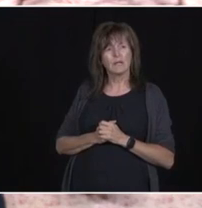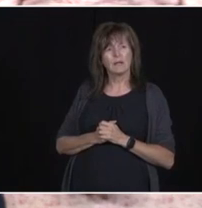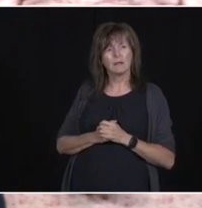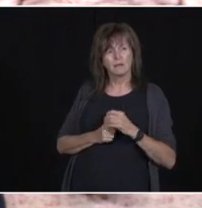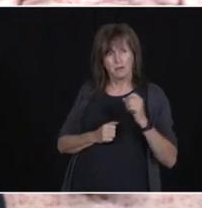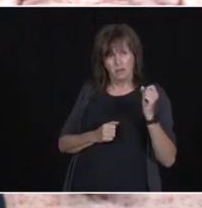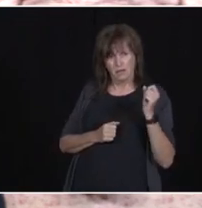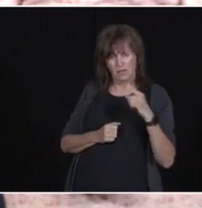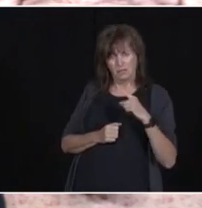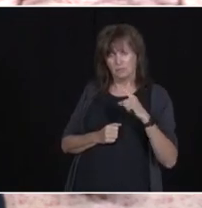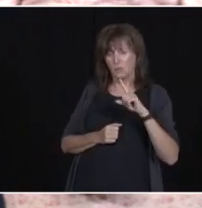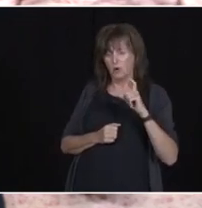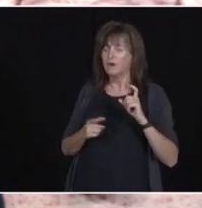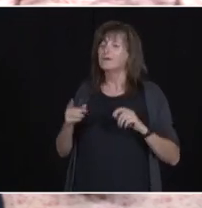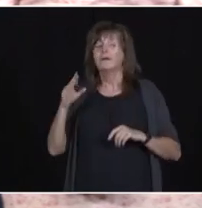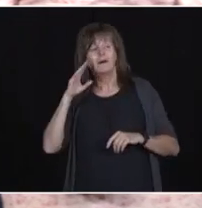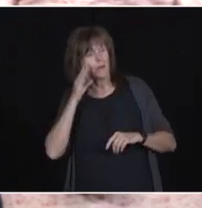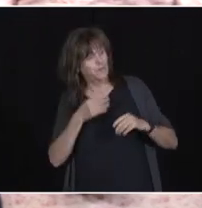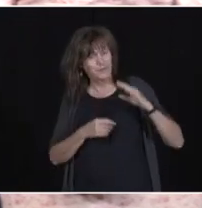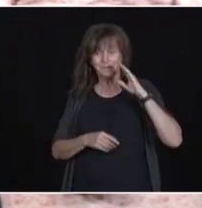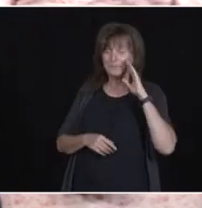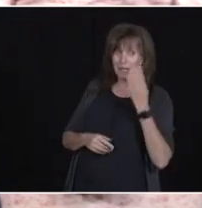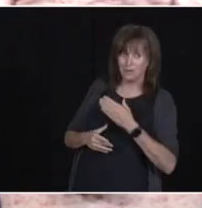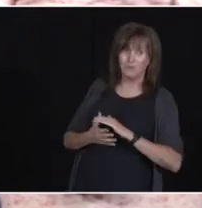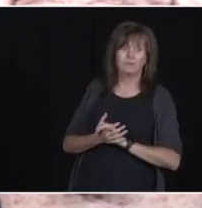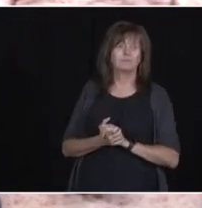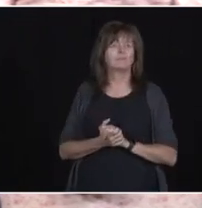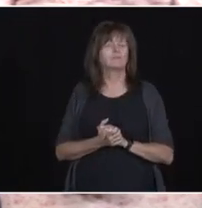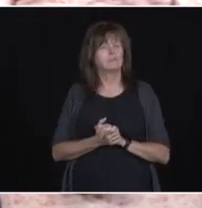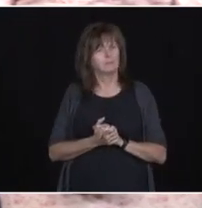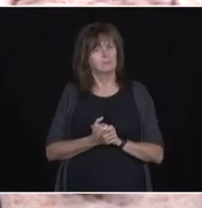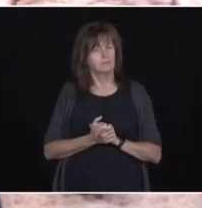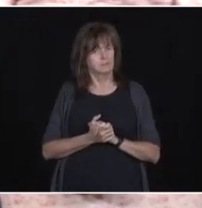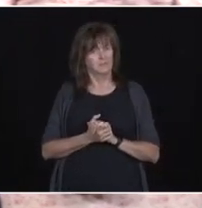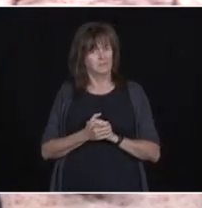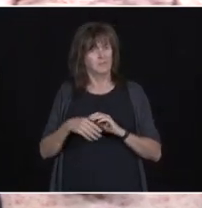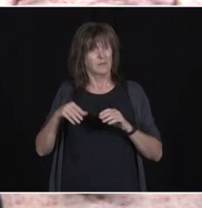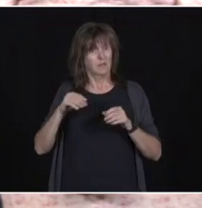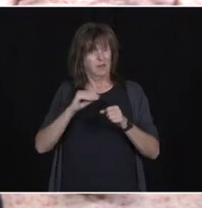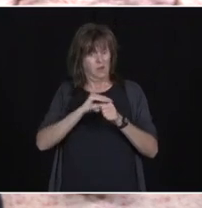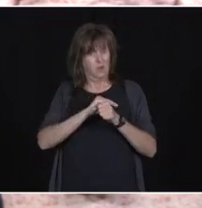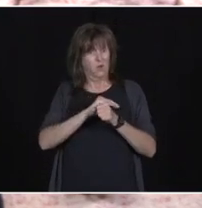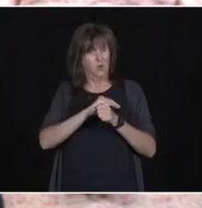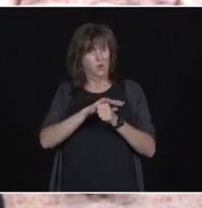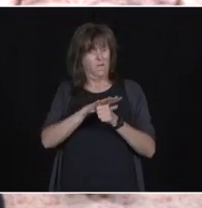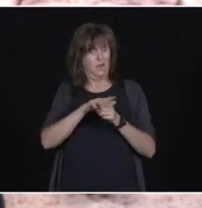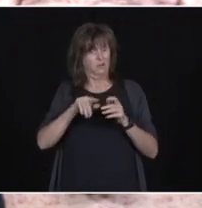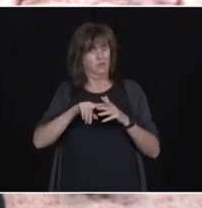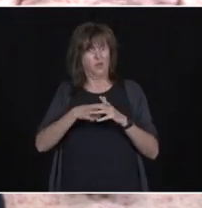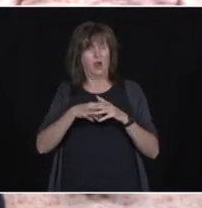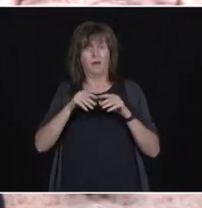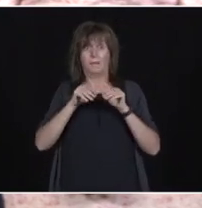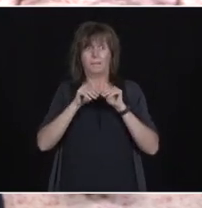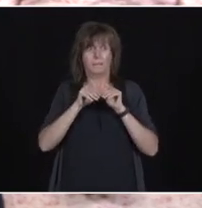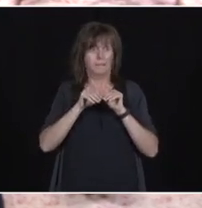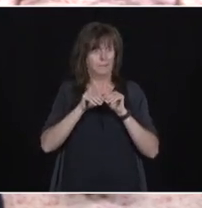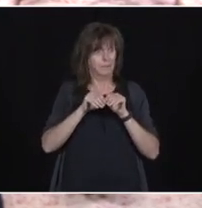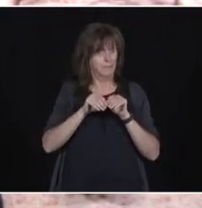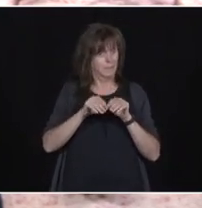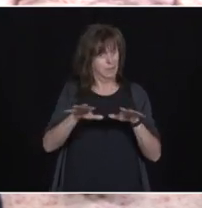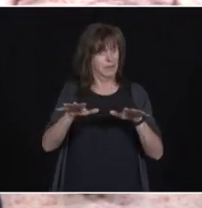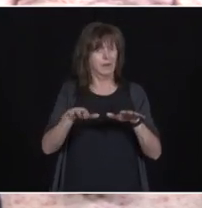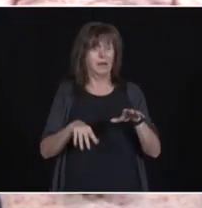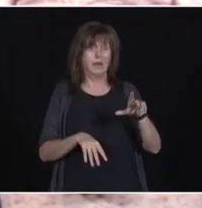about, since it started, for-profit long-term care homes have had scores of people die in them under